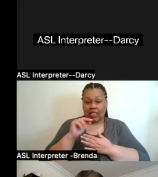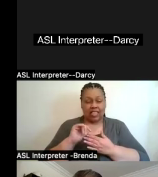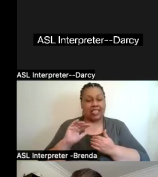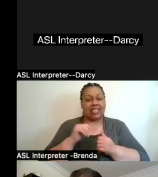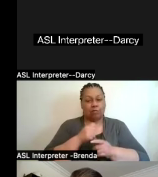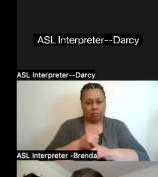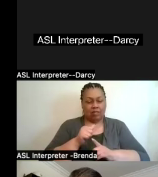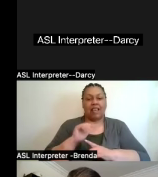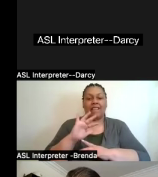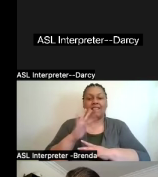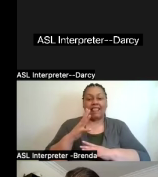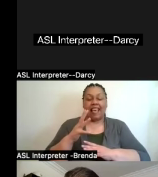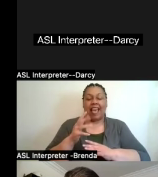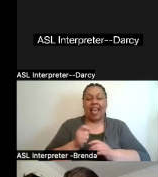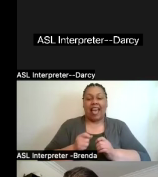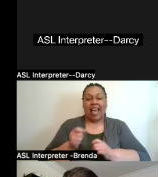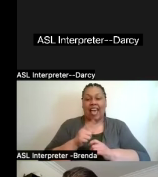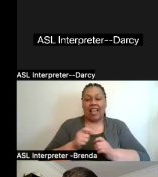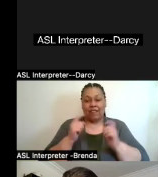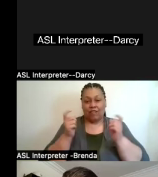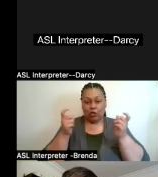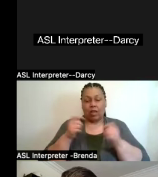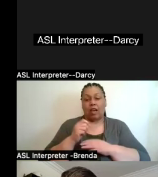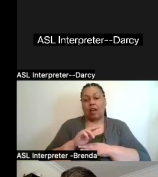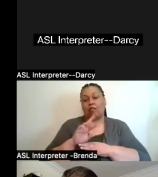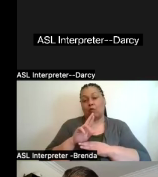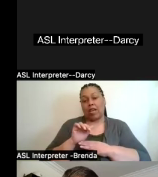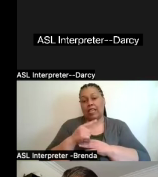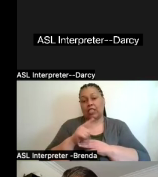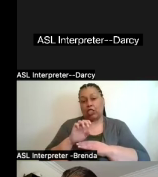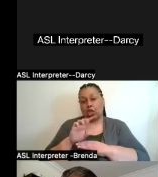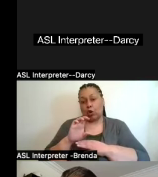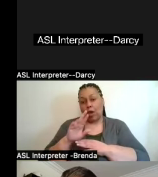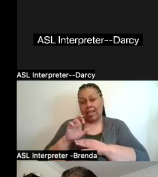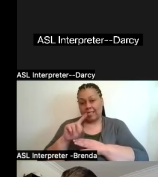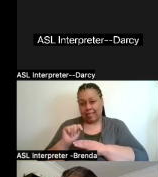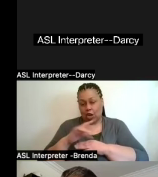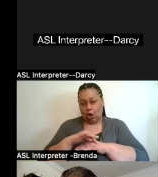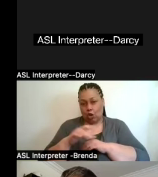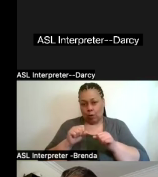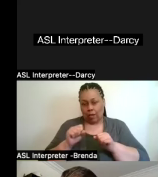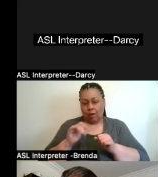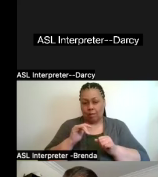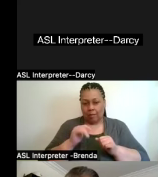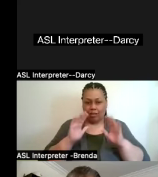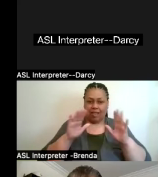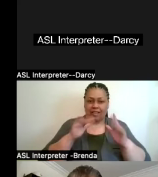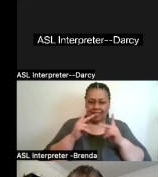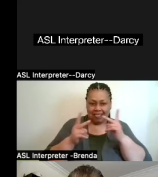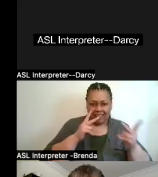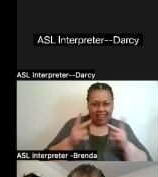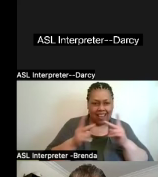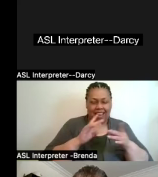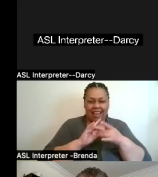of the Ridgecrest earthquake. And so we hope to see everybody there. It'll be great to connect again, to put the faces with the